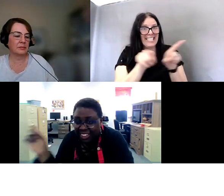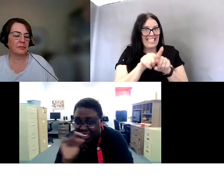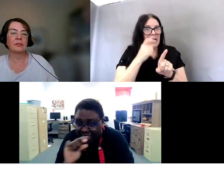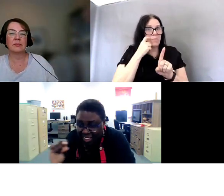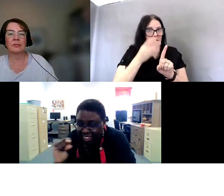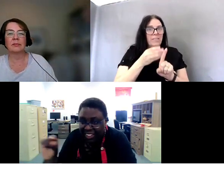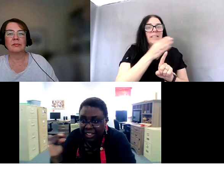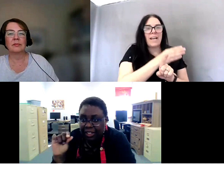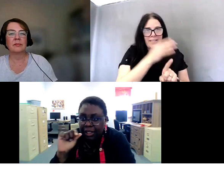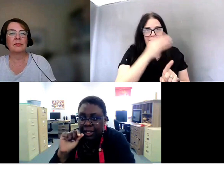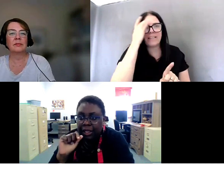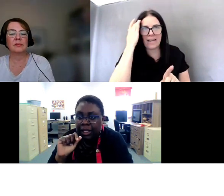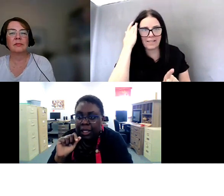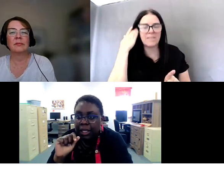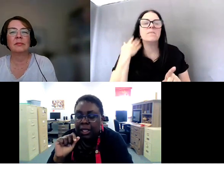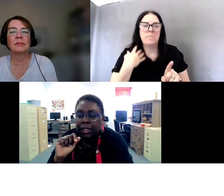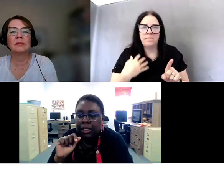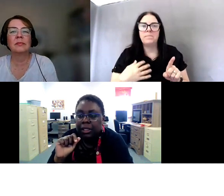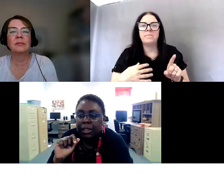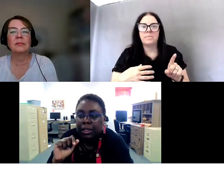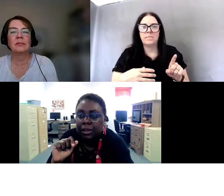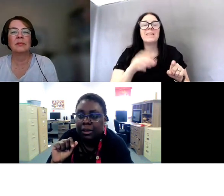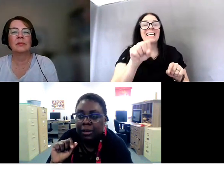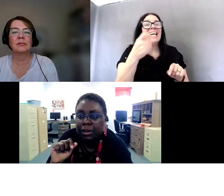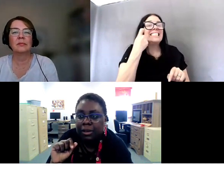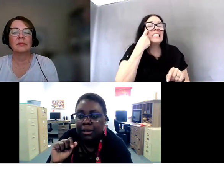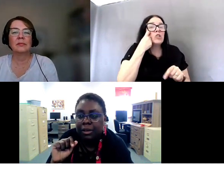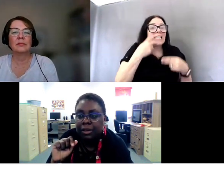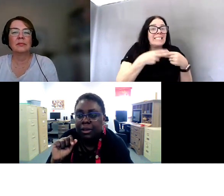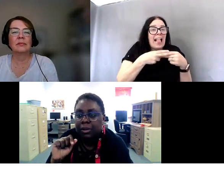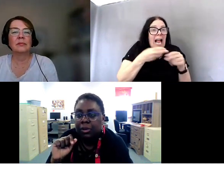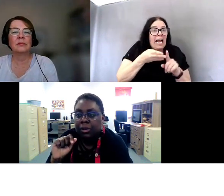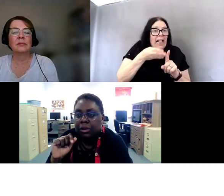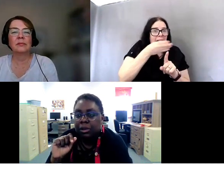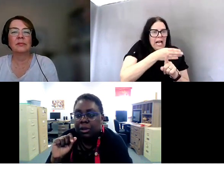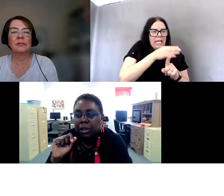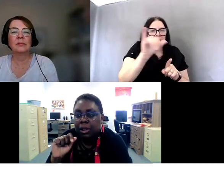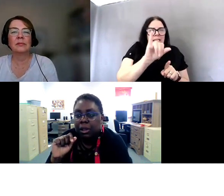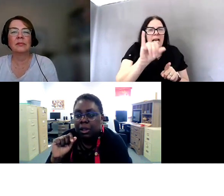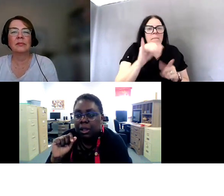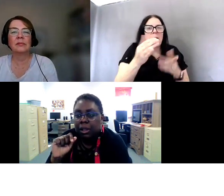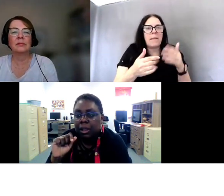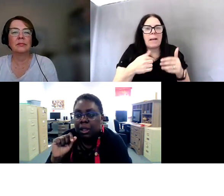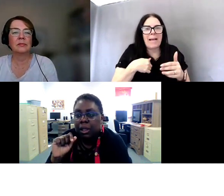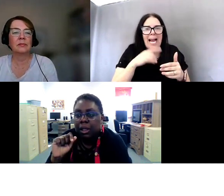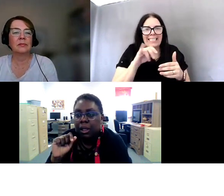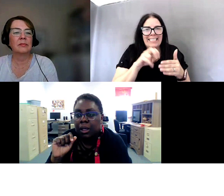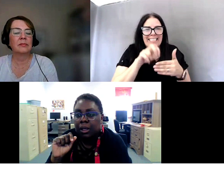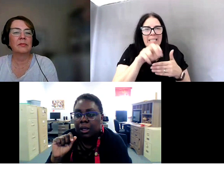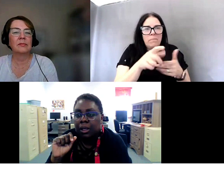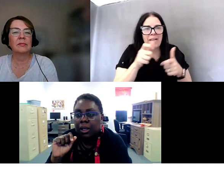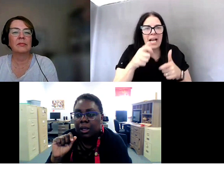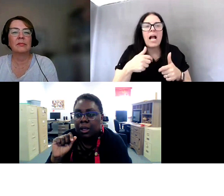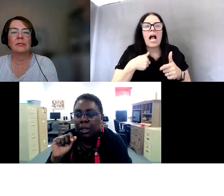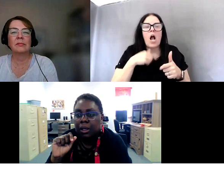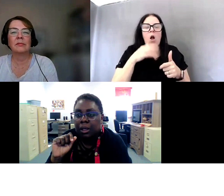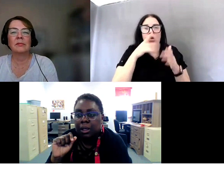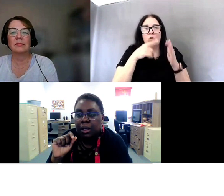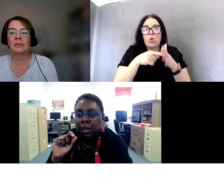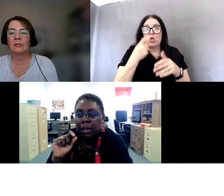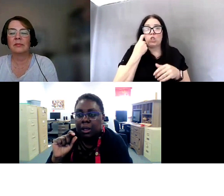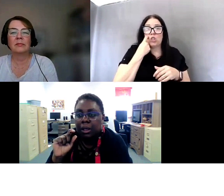before. Yes, yes. Yes, yes, they are the same. So maybe I skipped too fast. So the ones we